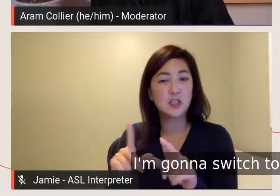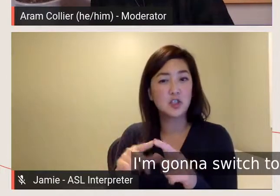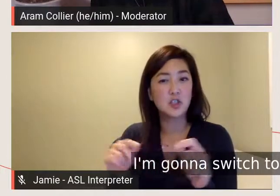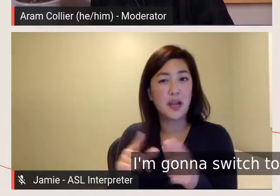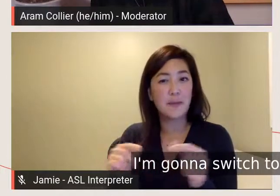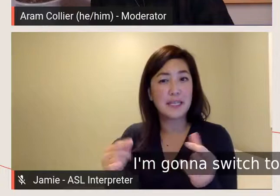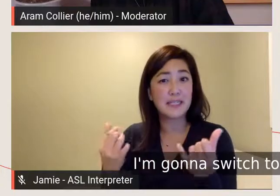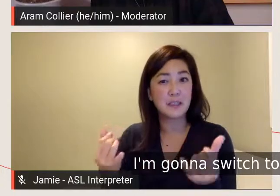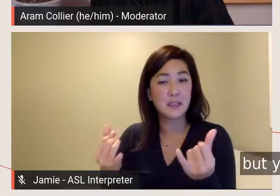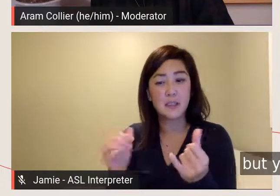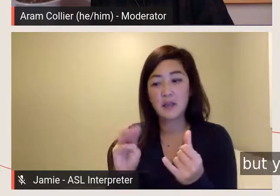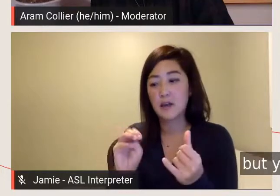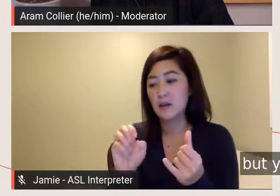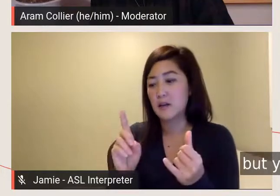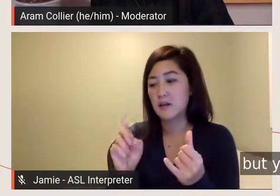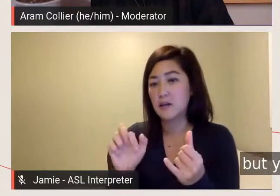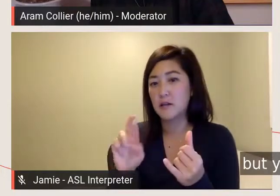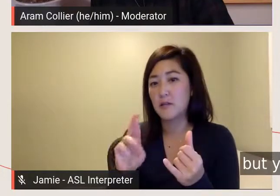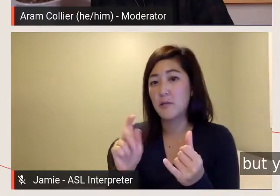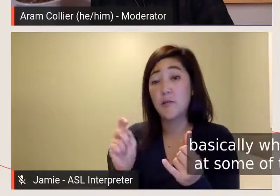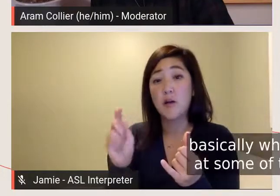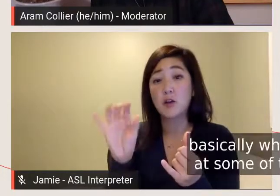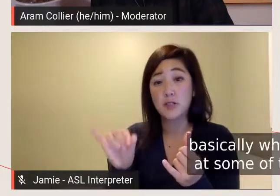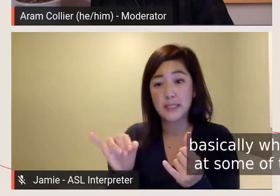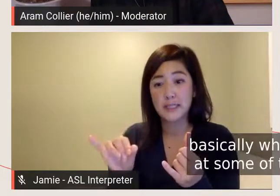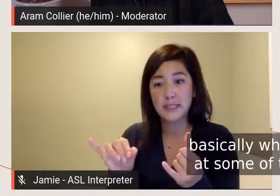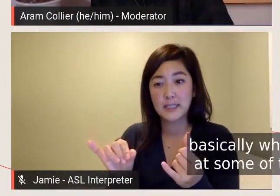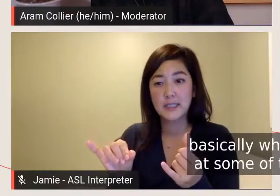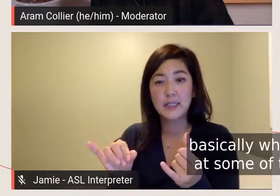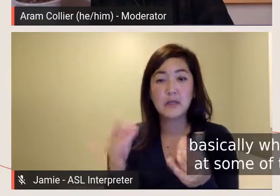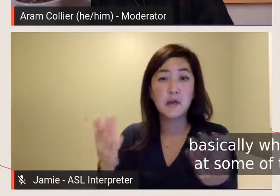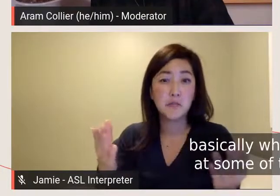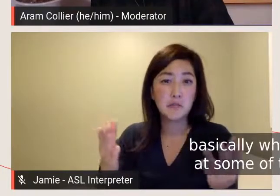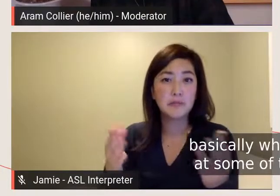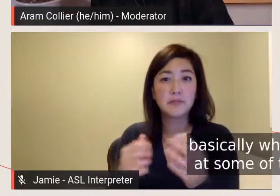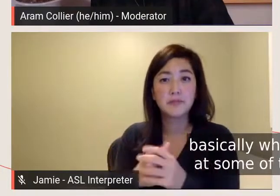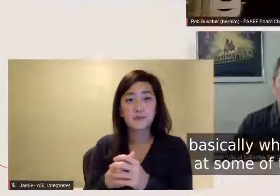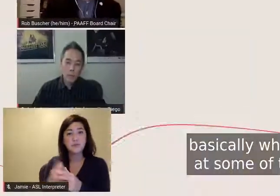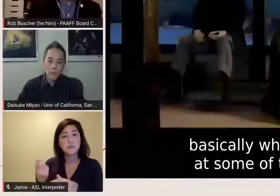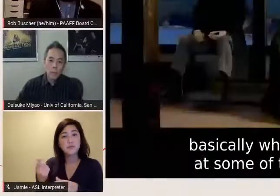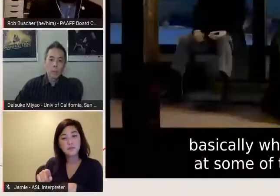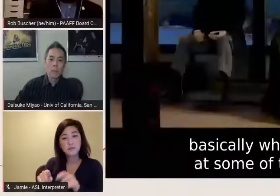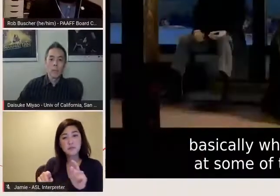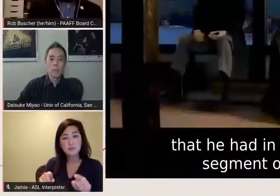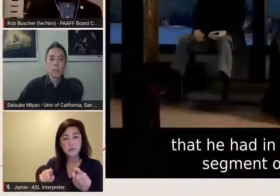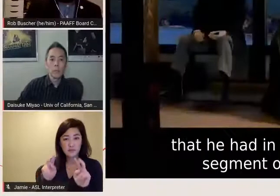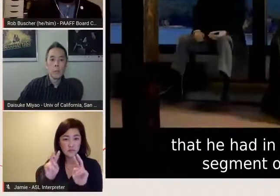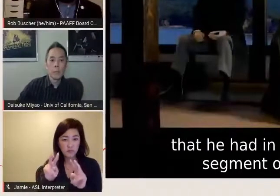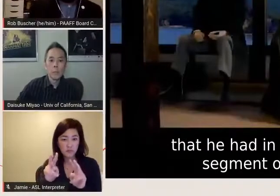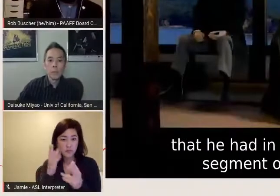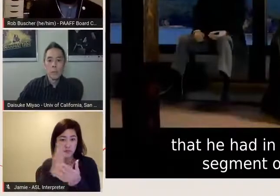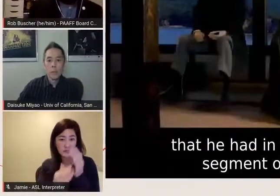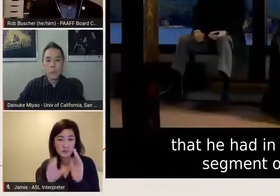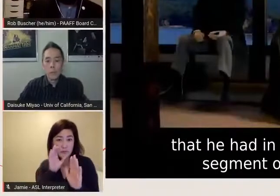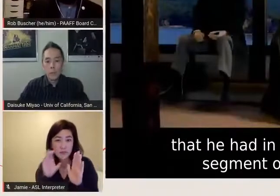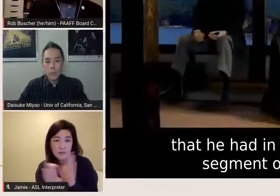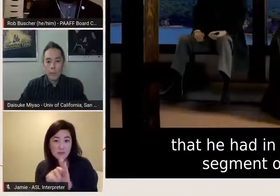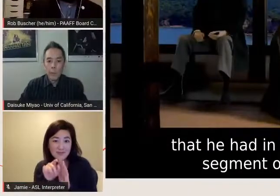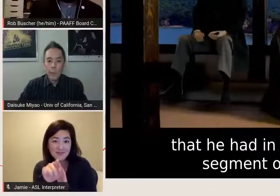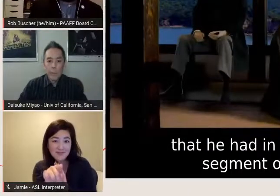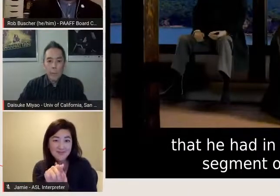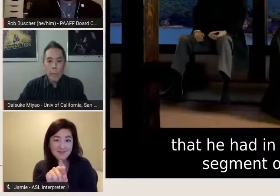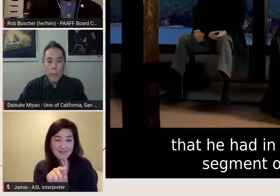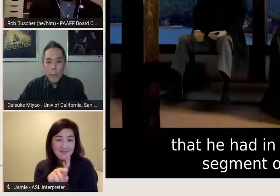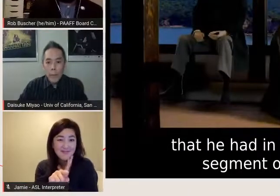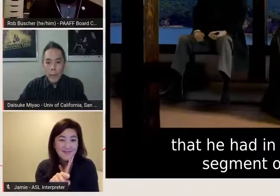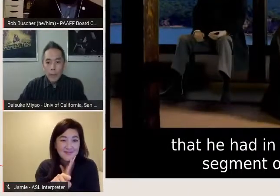slide again here. But yeah, basically, when you look at some of the images that he had in this particular